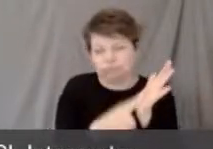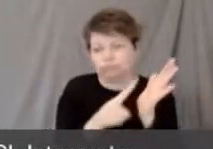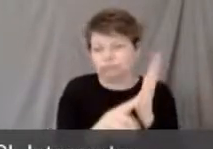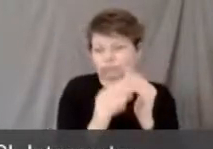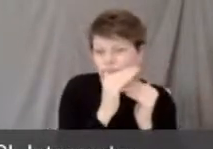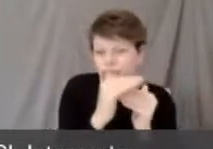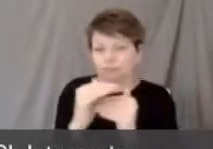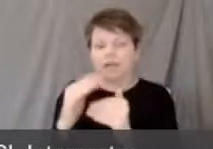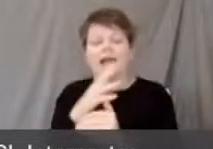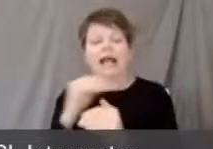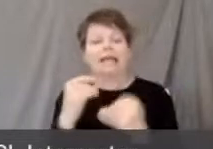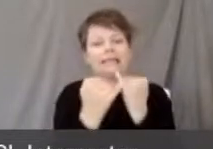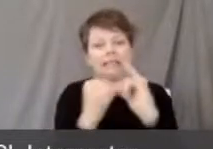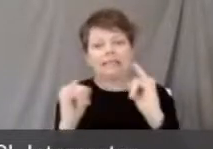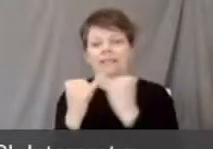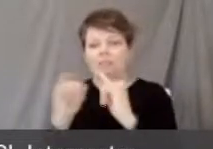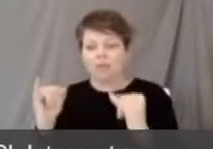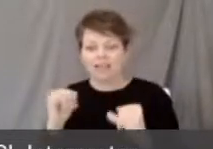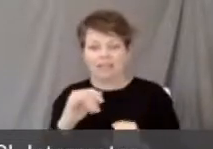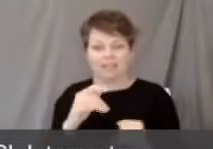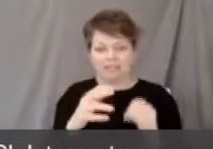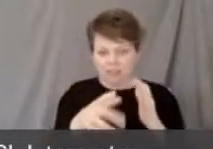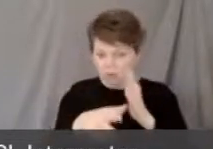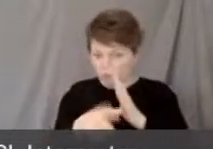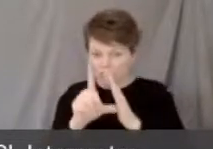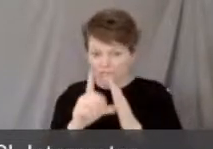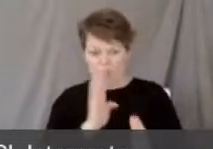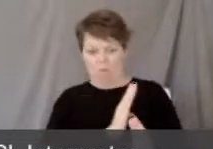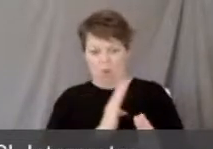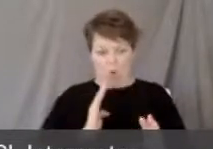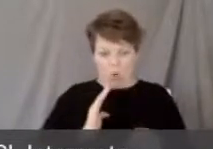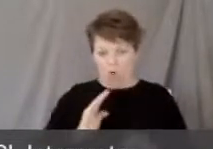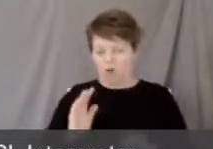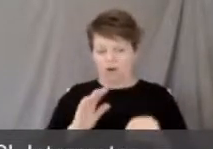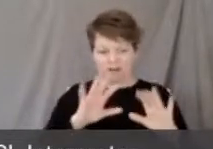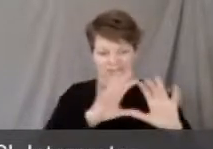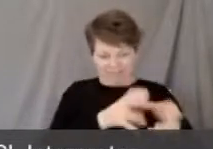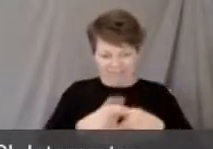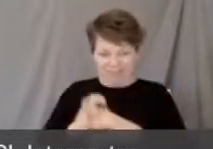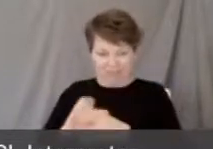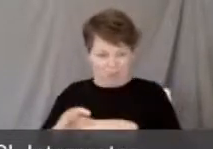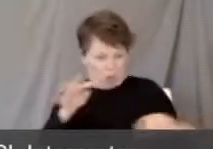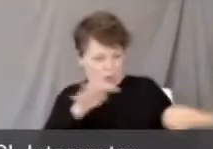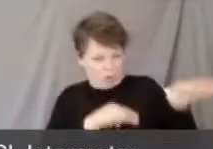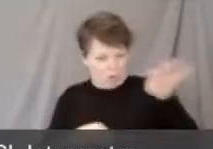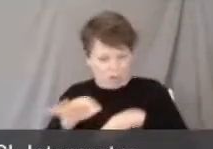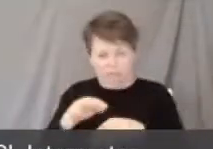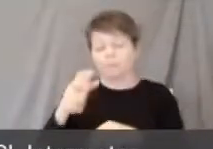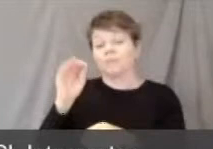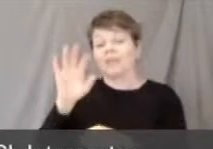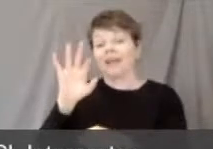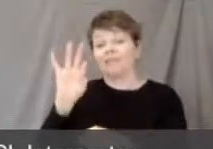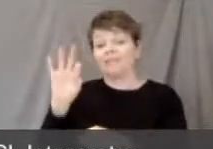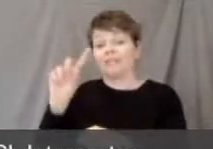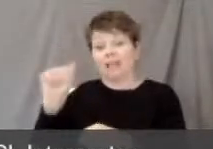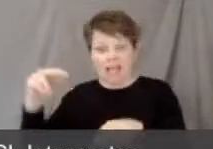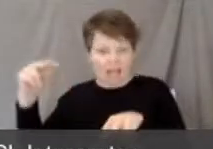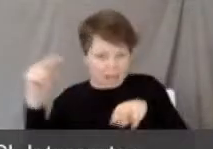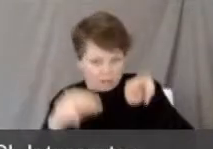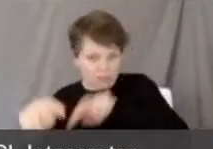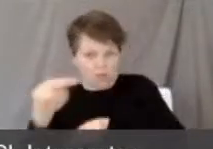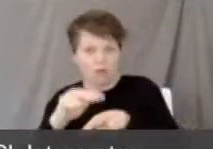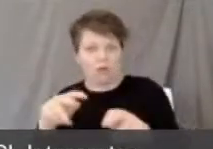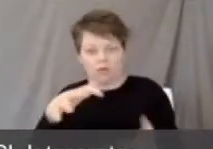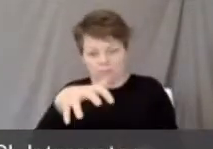boards who are, along with the FDA and many other people, looking through all of the data that's being given to us